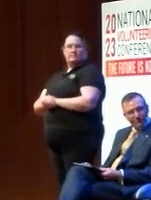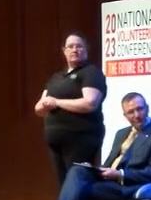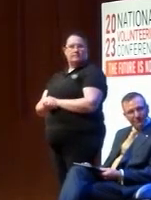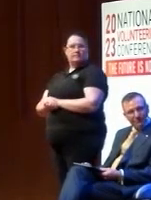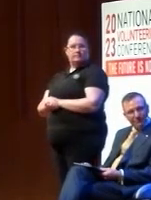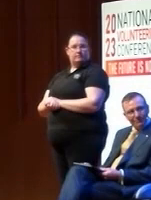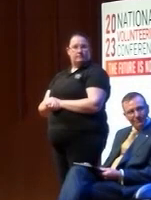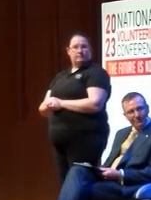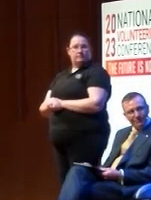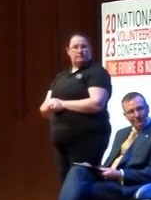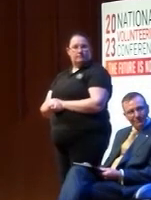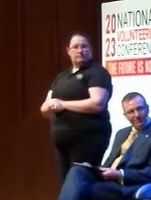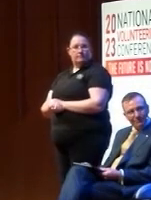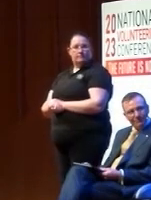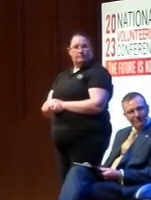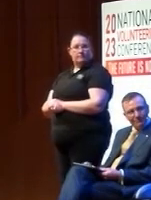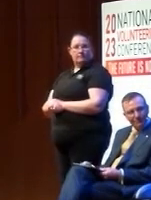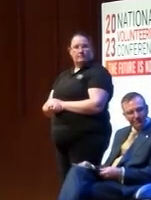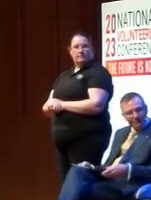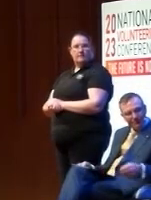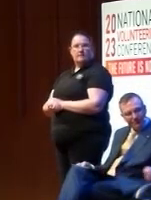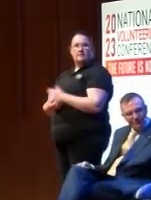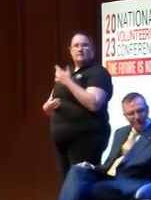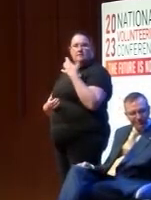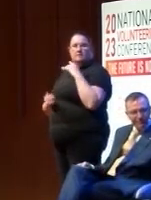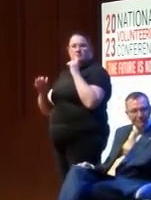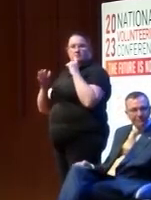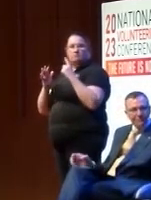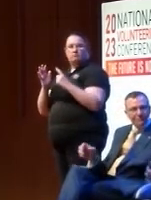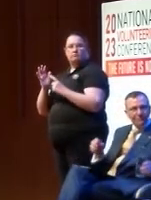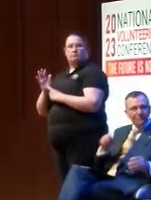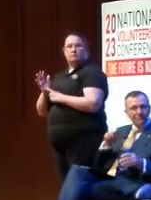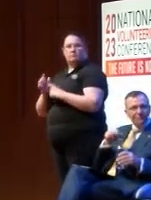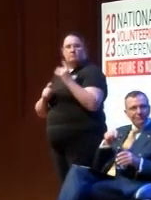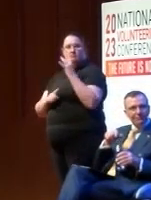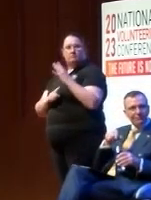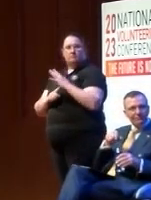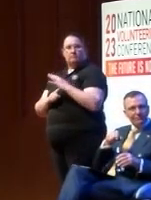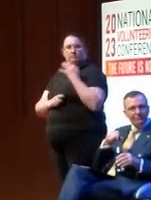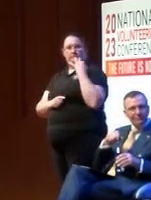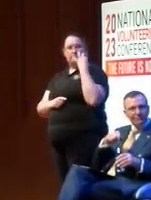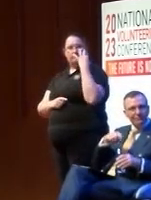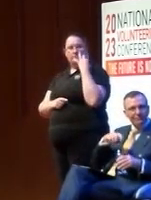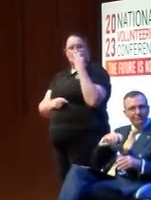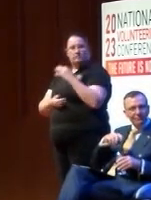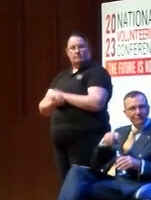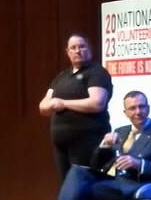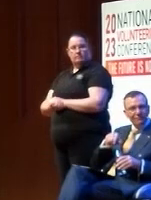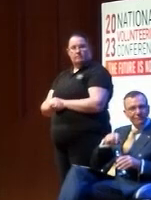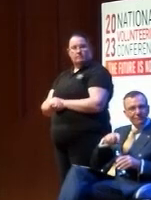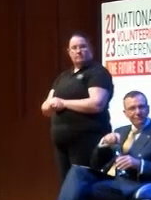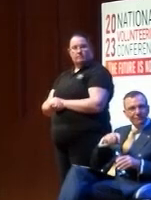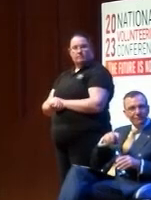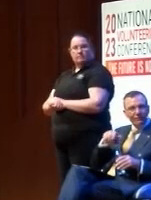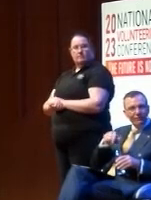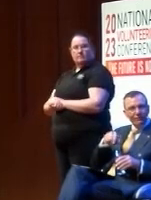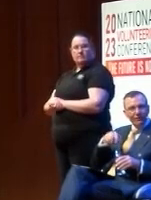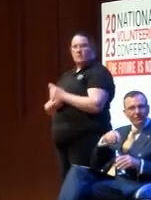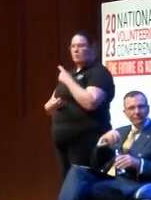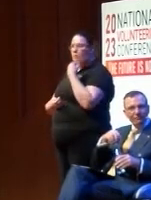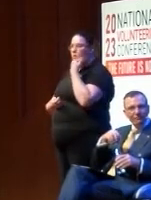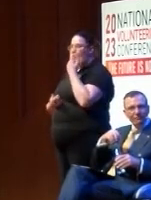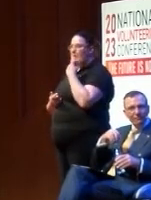Recognise that without our volunteers, we are nothing. And we say it all the time at Food Bank, if it wasn't for our volunteers, we simply couldn't do what we